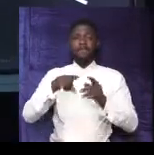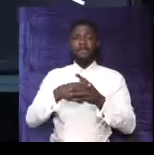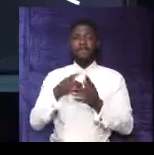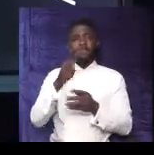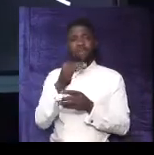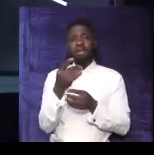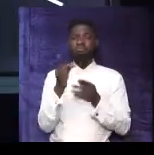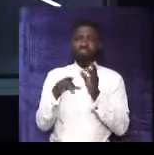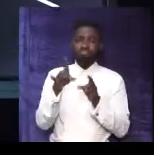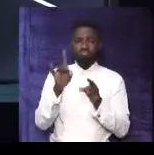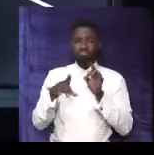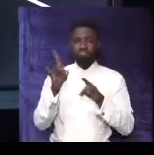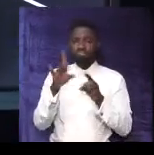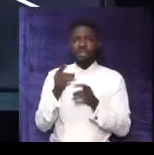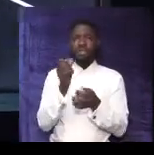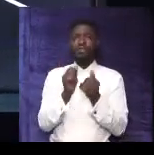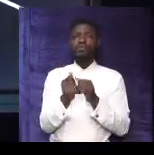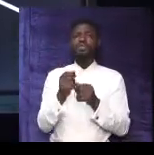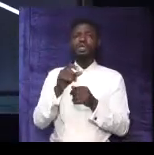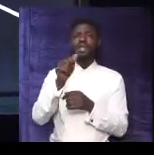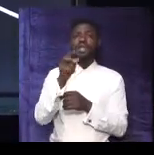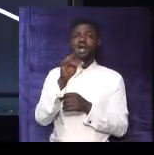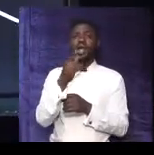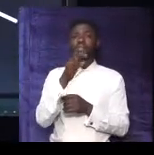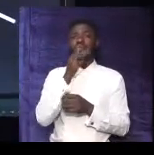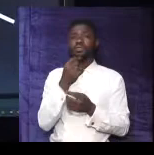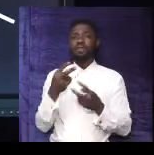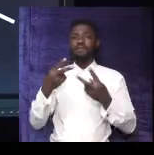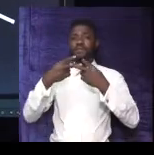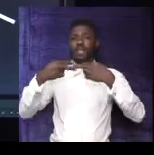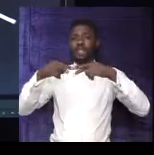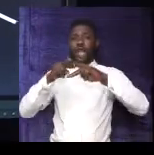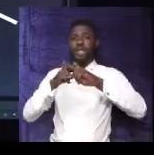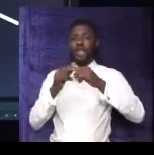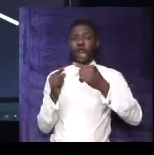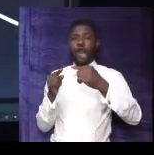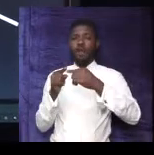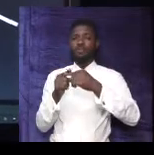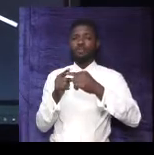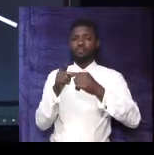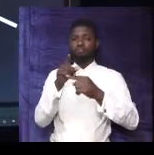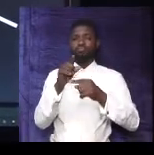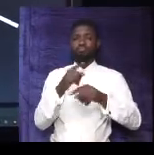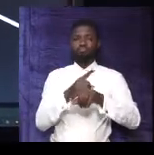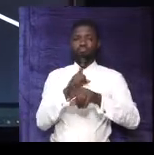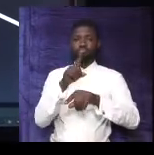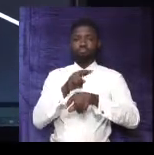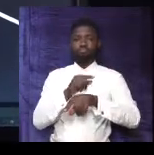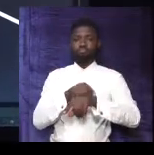So I want you to begin by looking for which angles are vertically opposite. You have 1 minute. Begin.